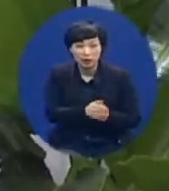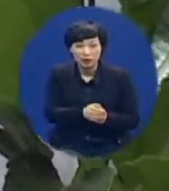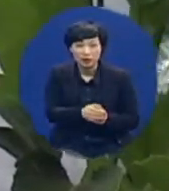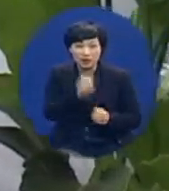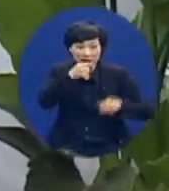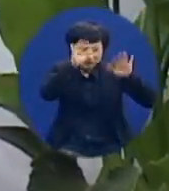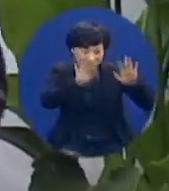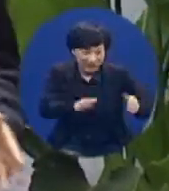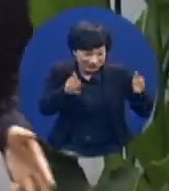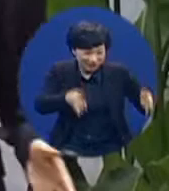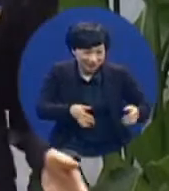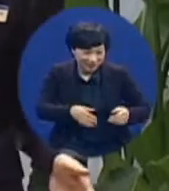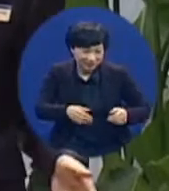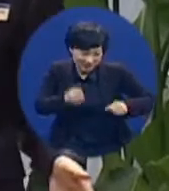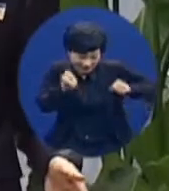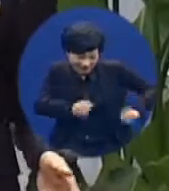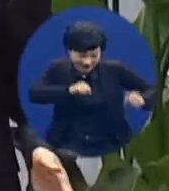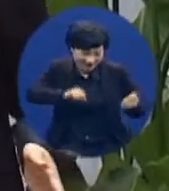Look,